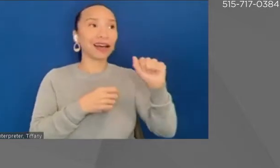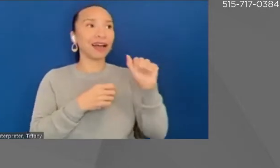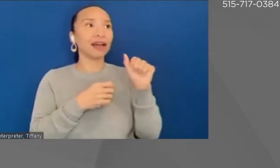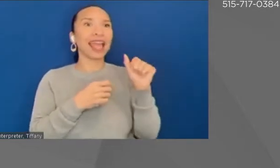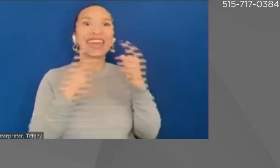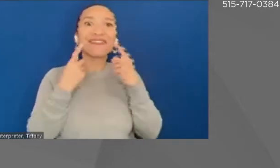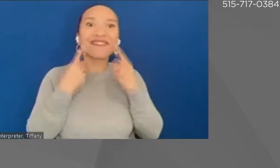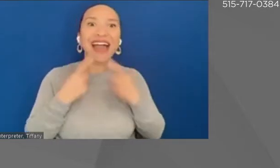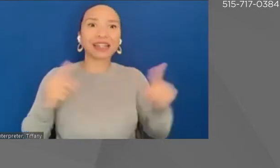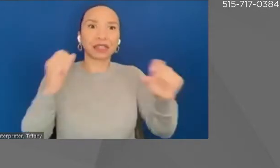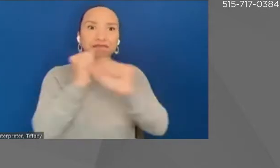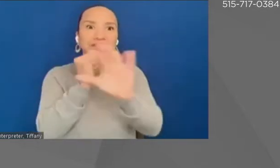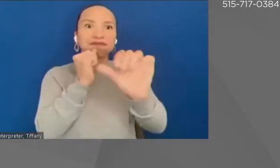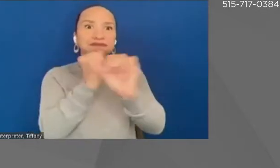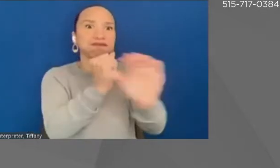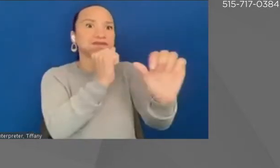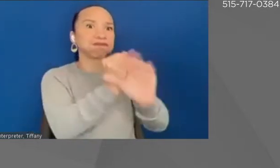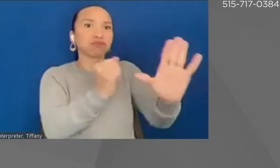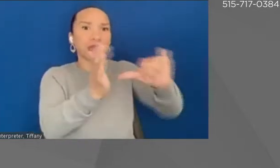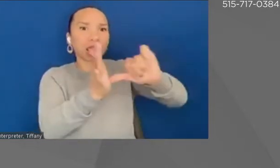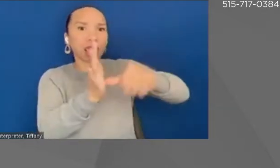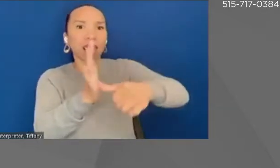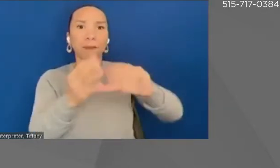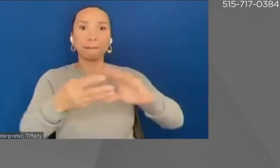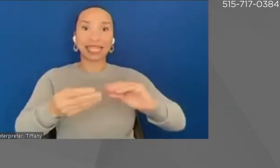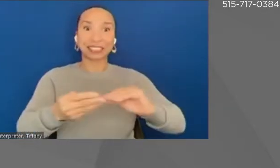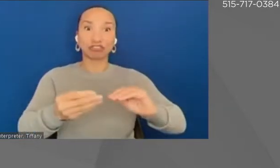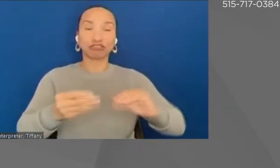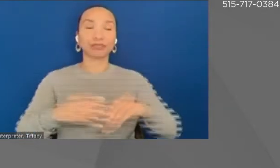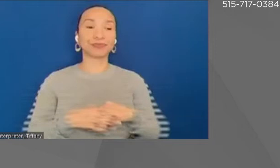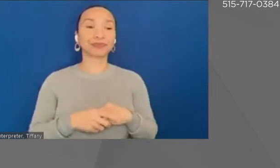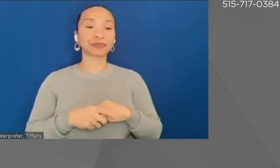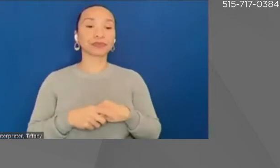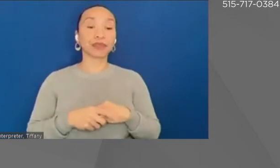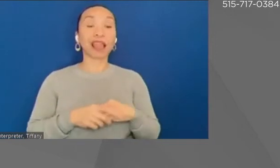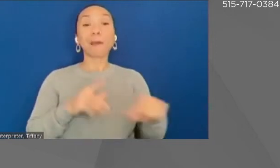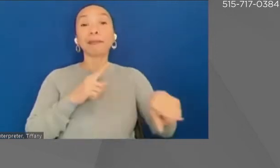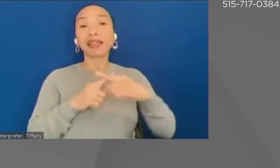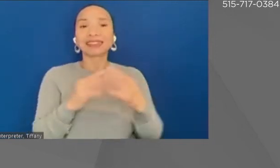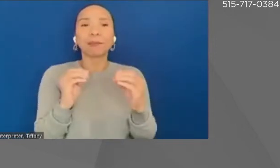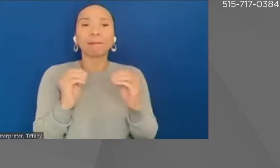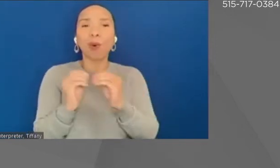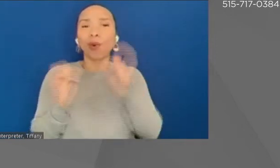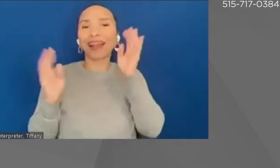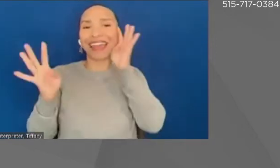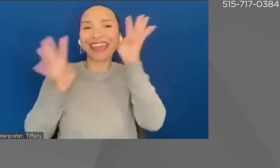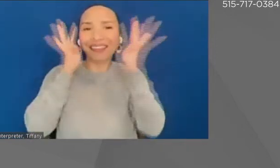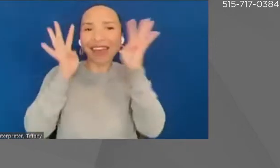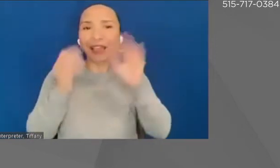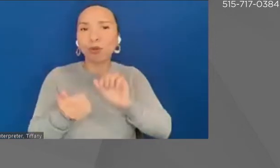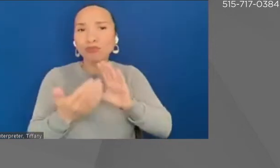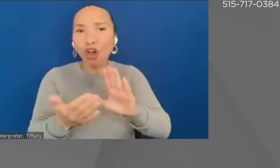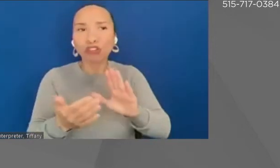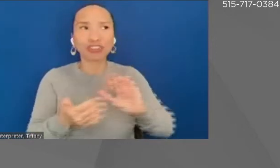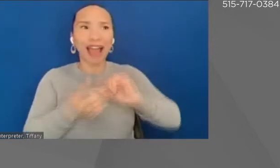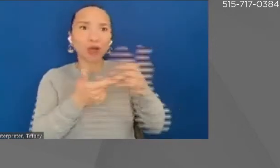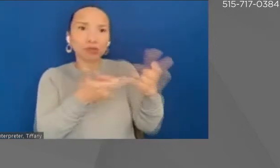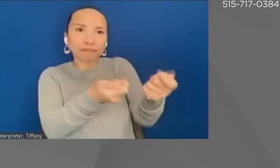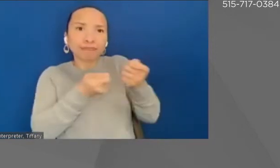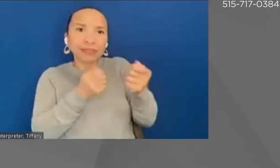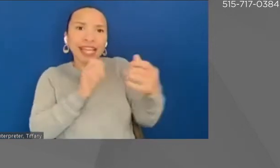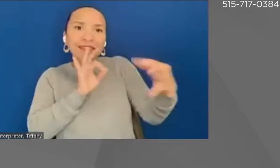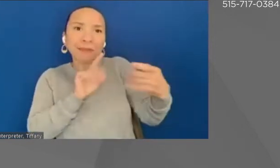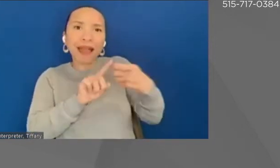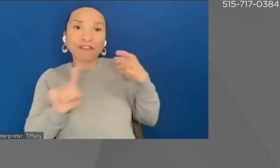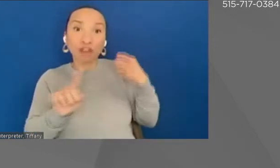the message is out there. And then, I think some more innovative ways to get buy-in from the general public is working